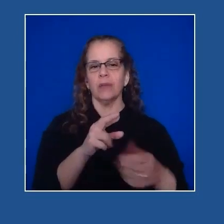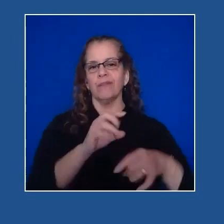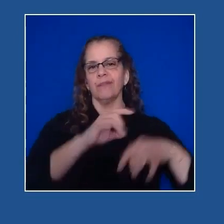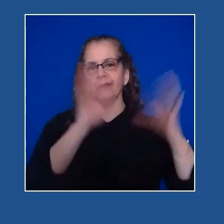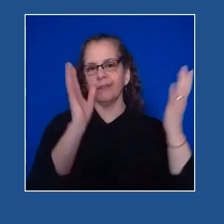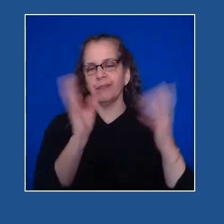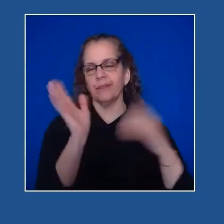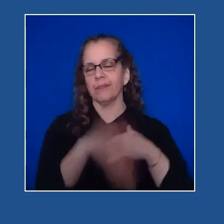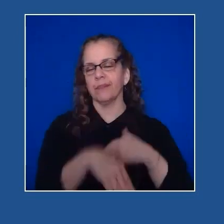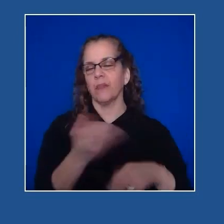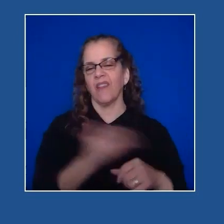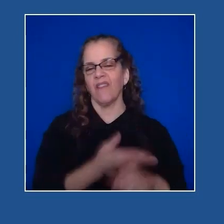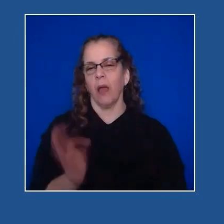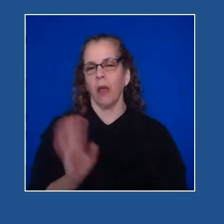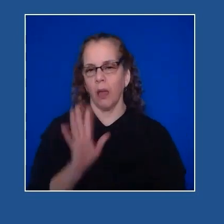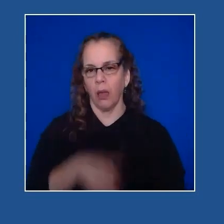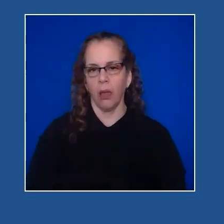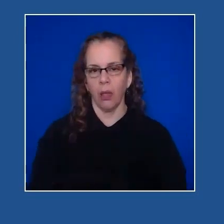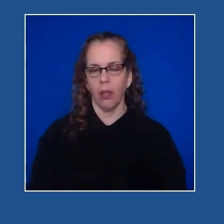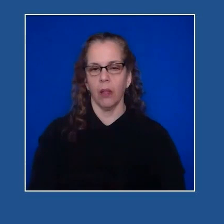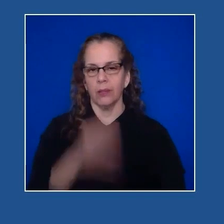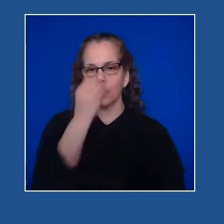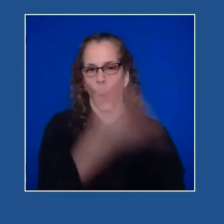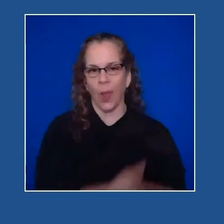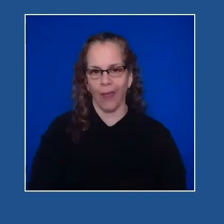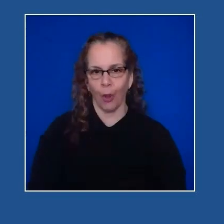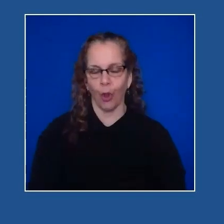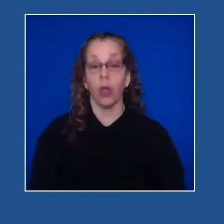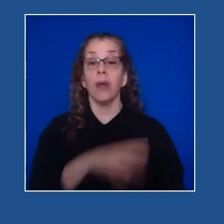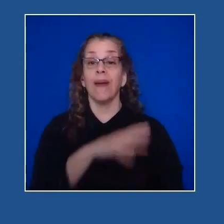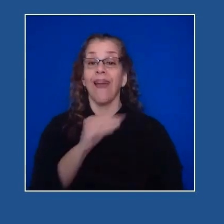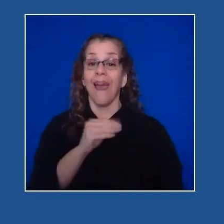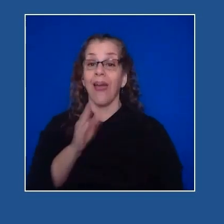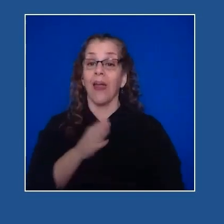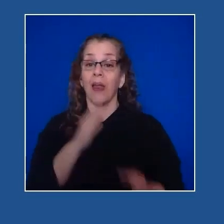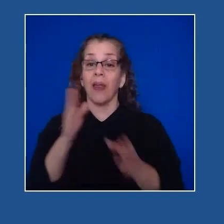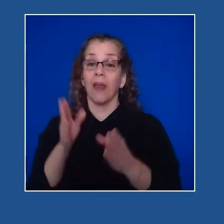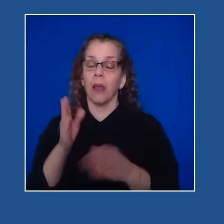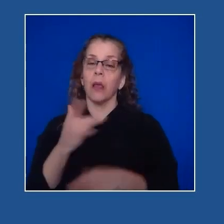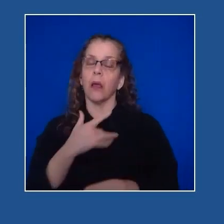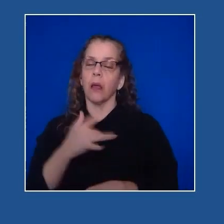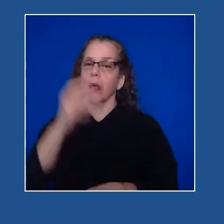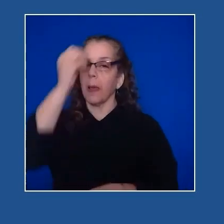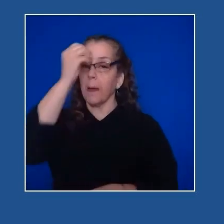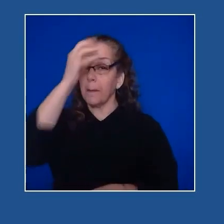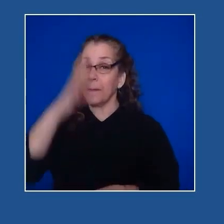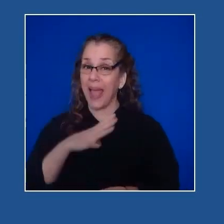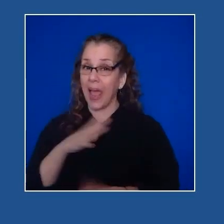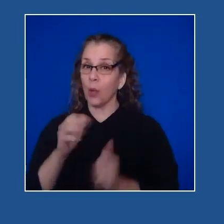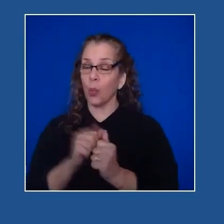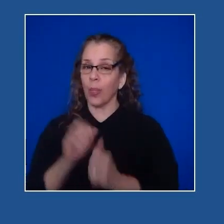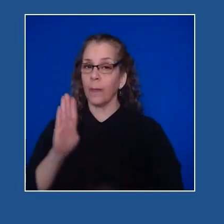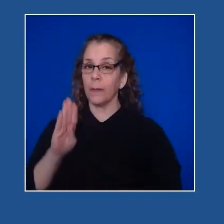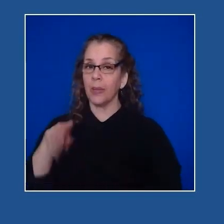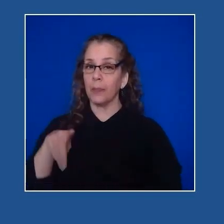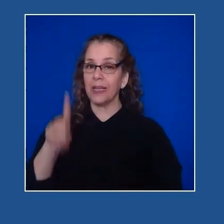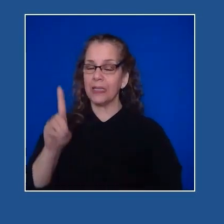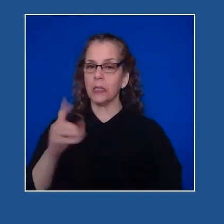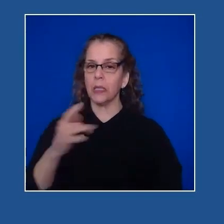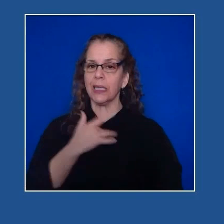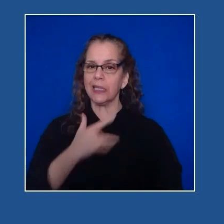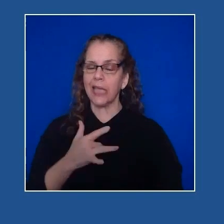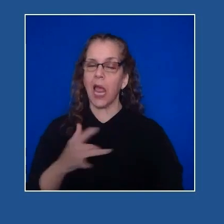of life that has been documented is a tendency for men to over engage in physical